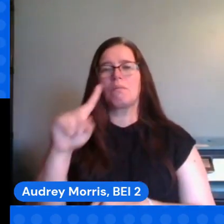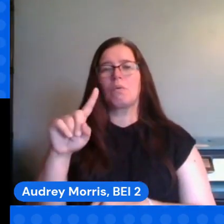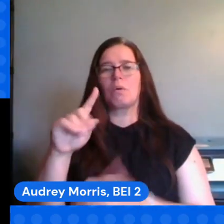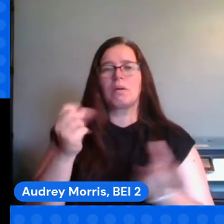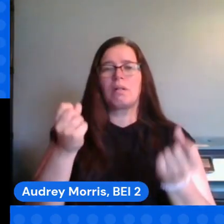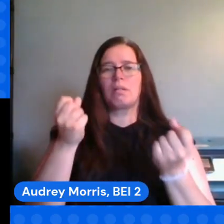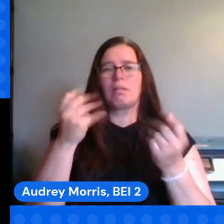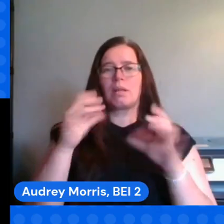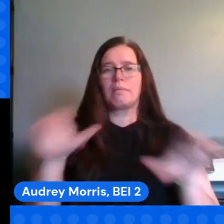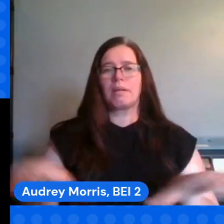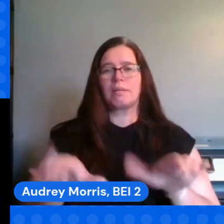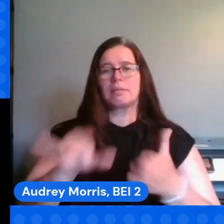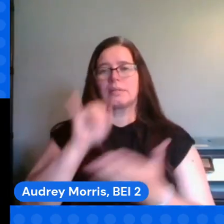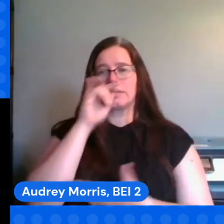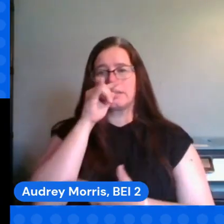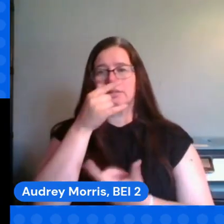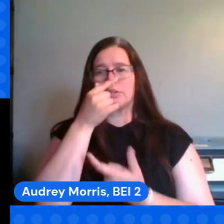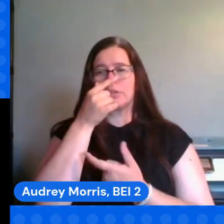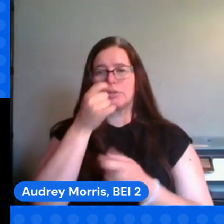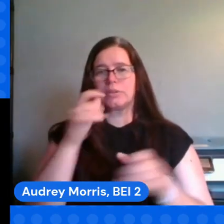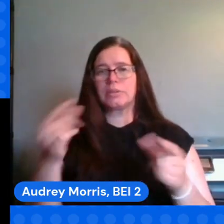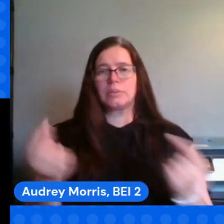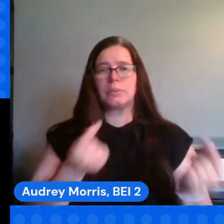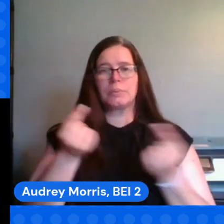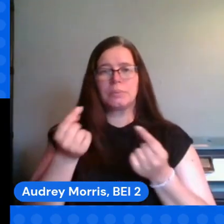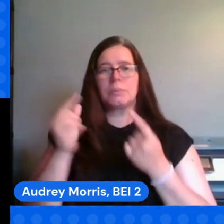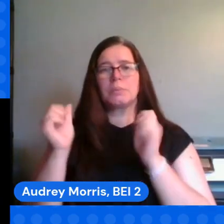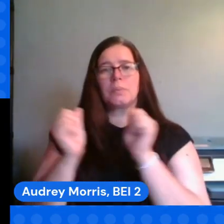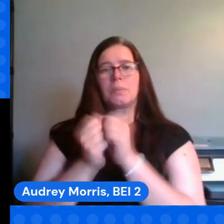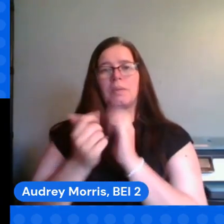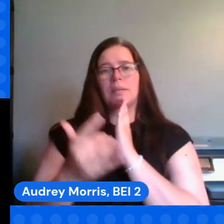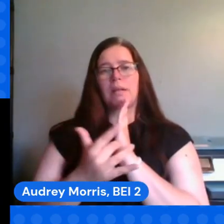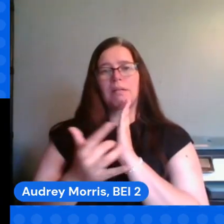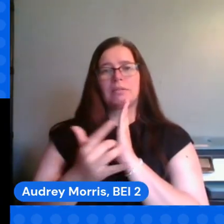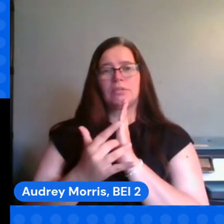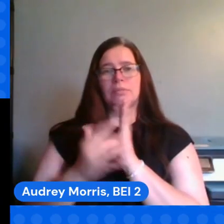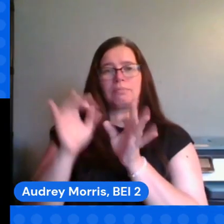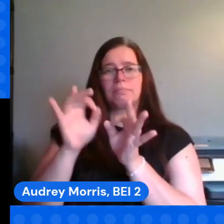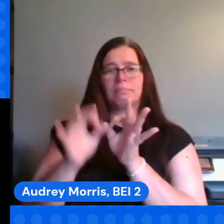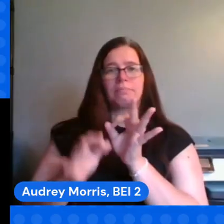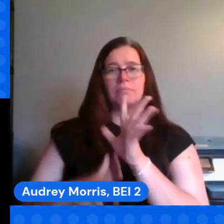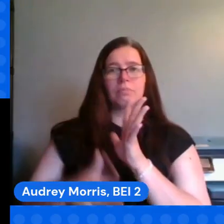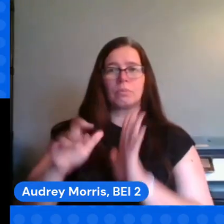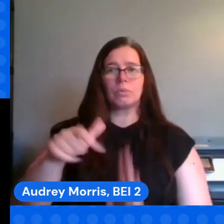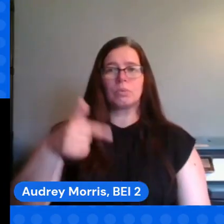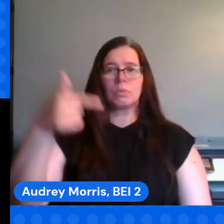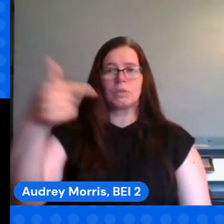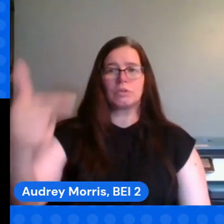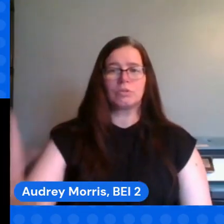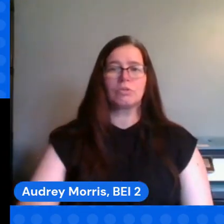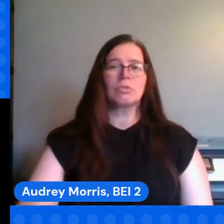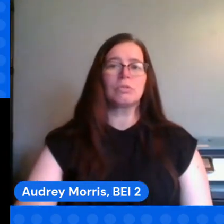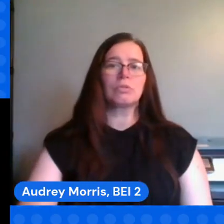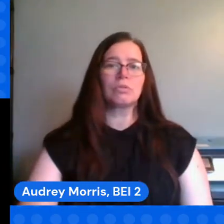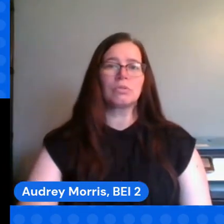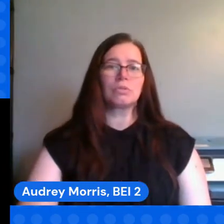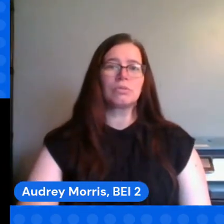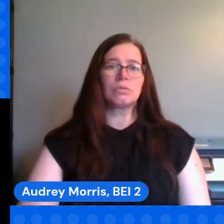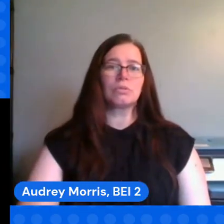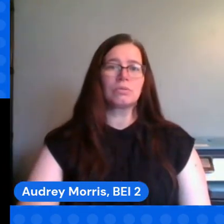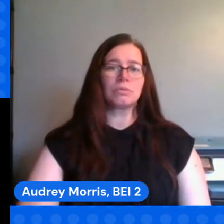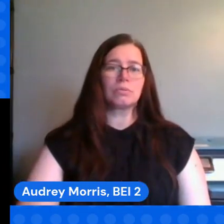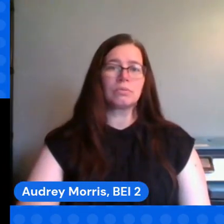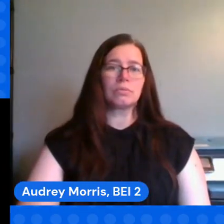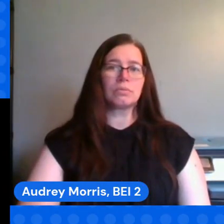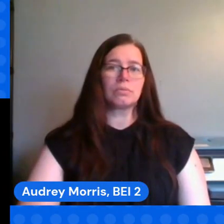of the activities that kids are interested in when it comes to technology. And so this is a great way, or we found this is a great way to